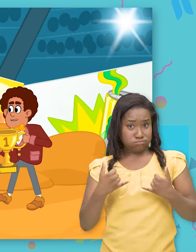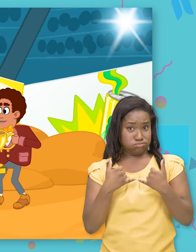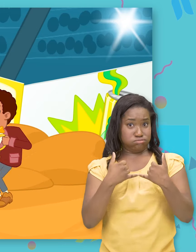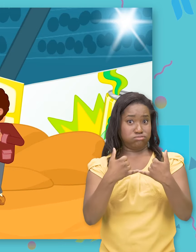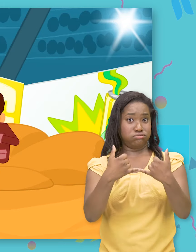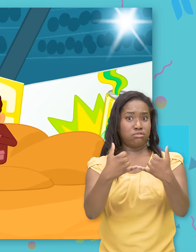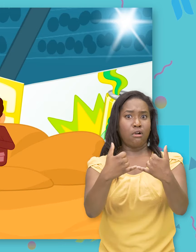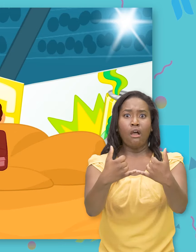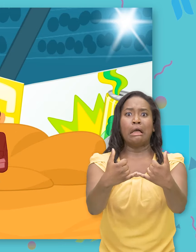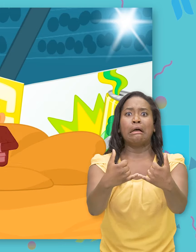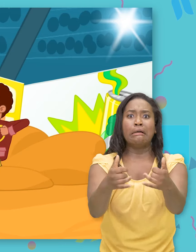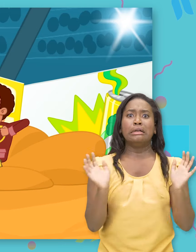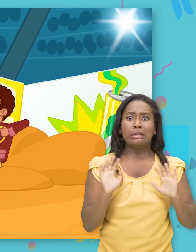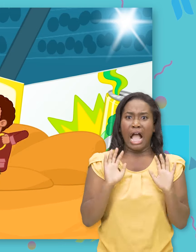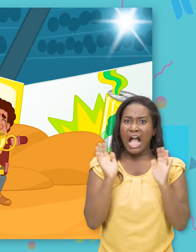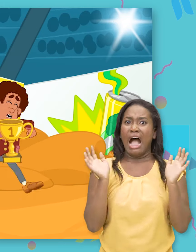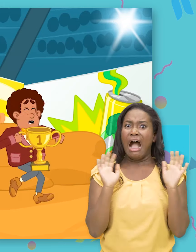You get the award for...